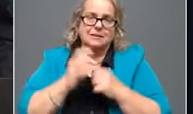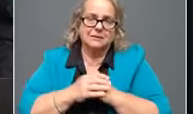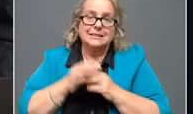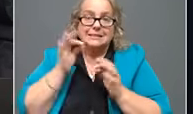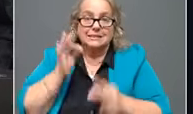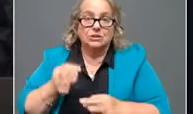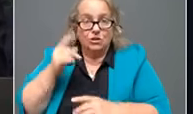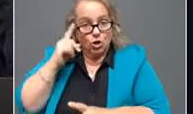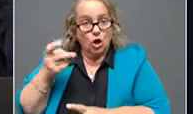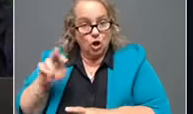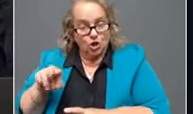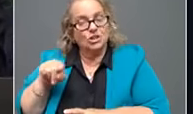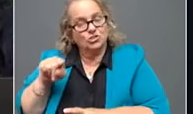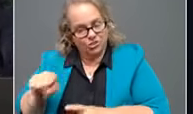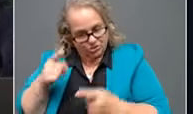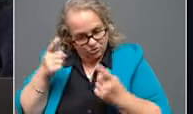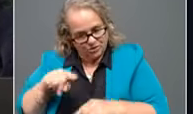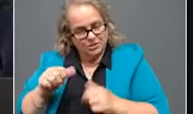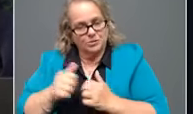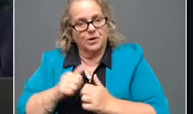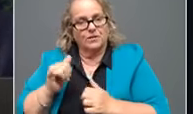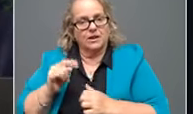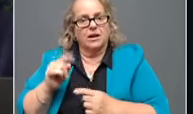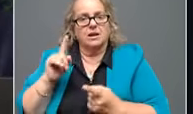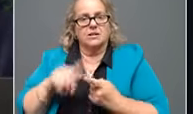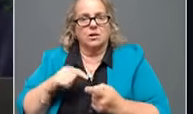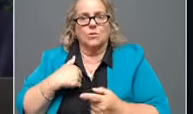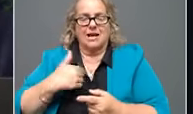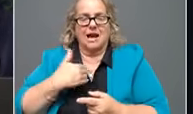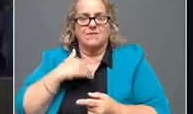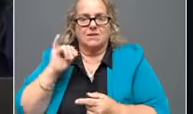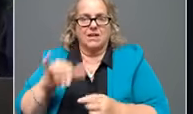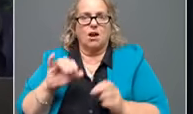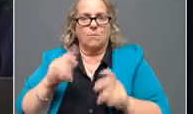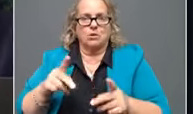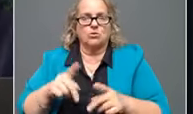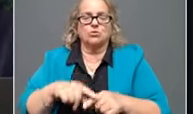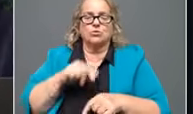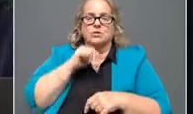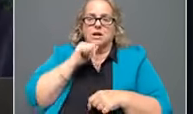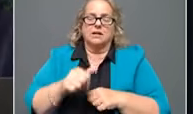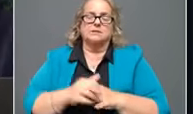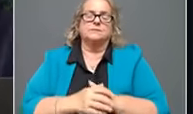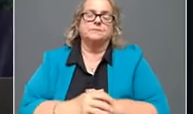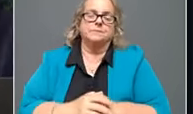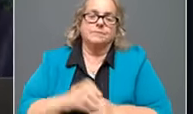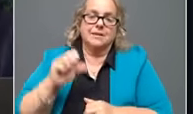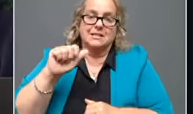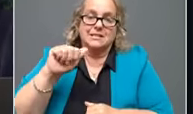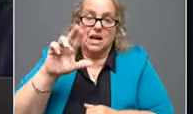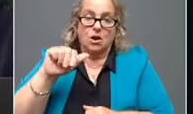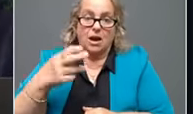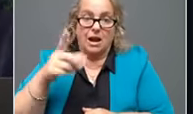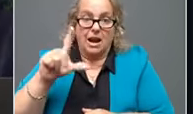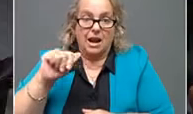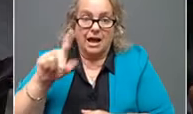with and until we have that chance. Sarah Ladd. Yes, when you were talking talking about the clusters and